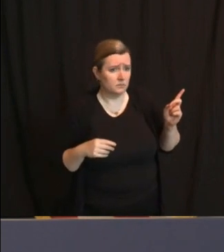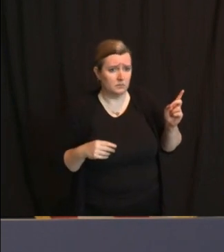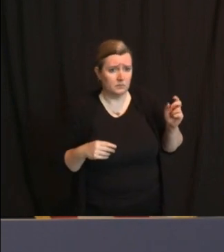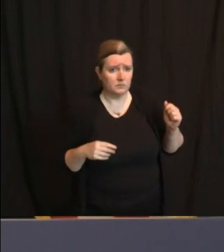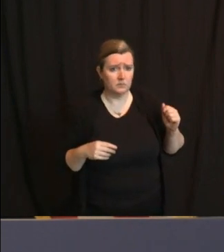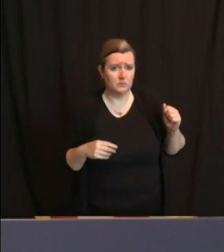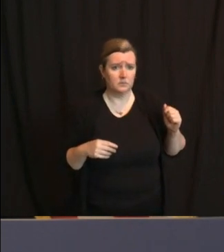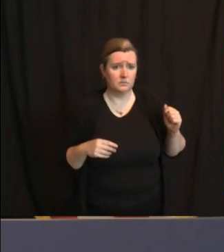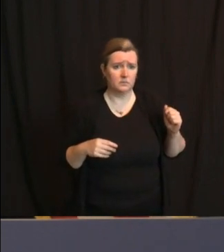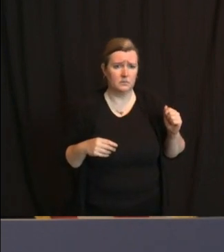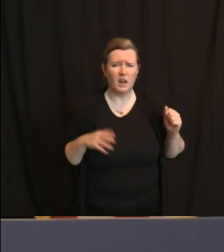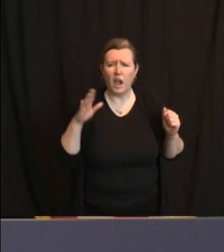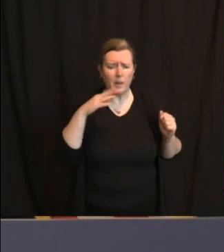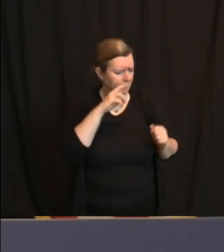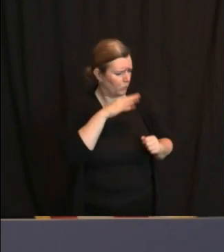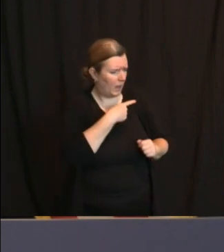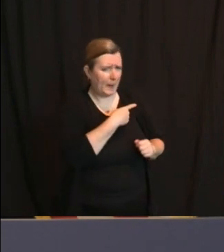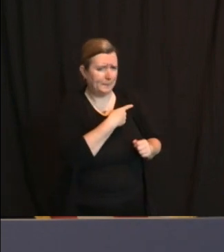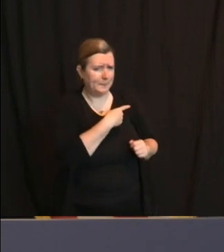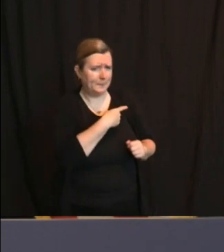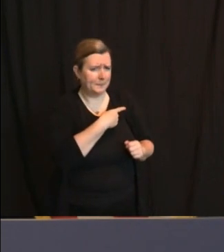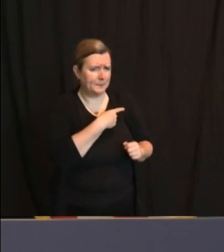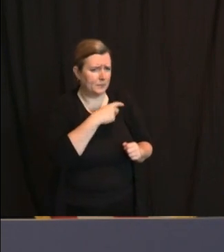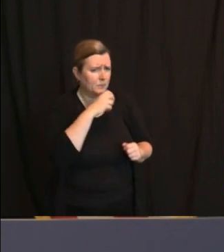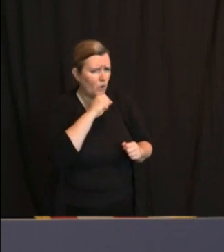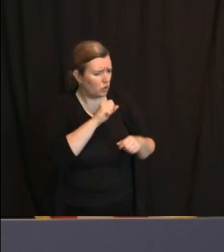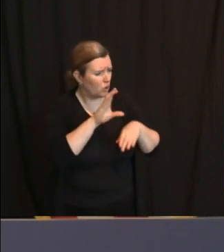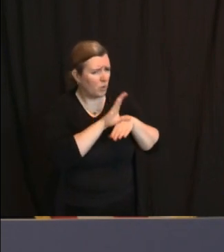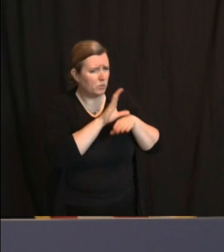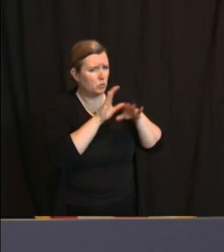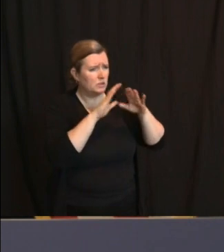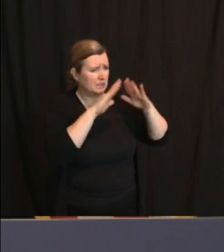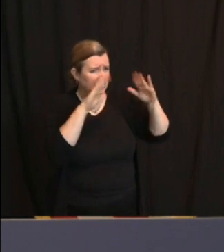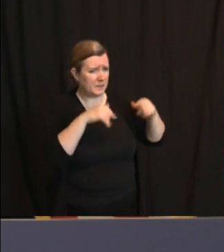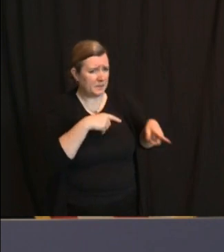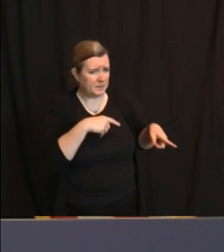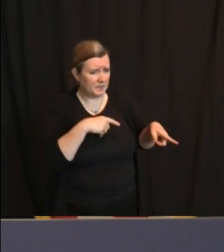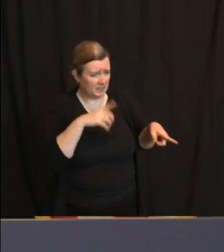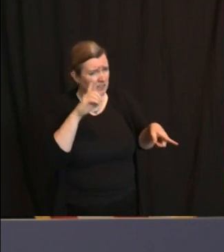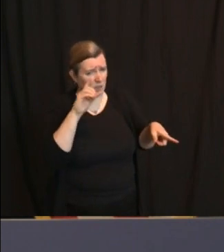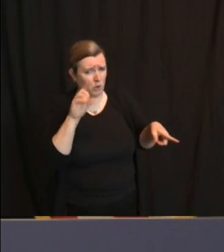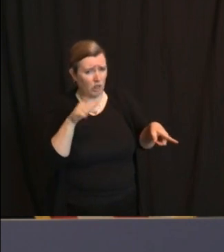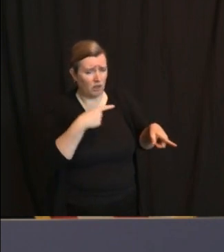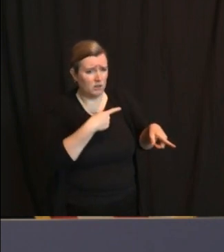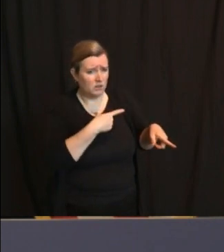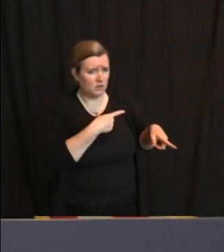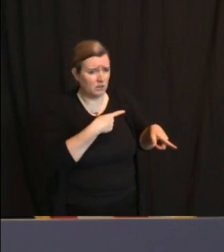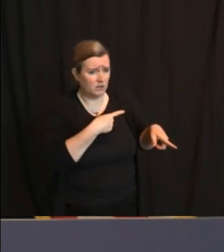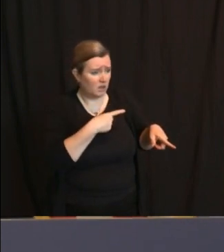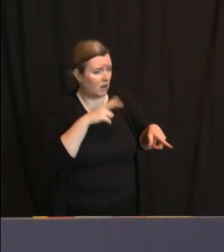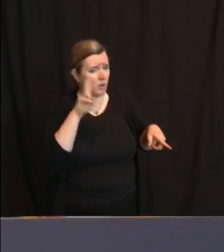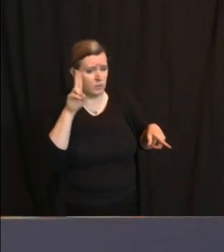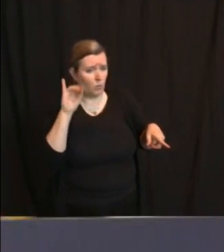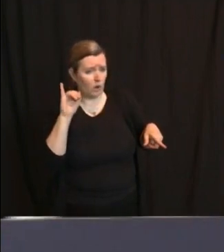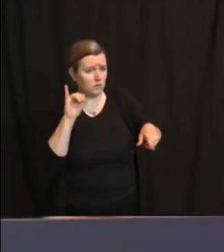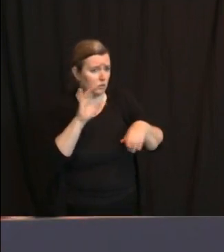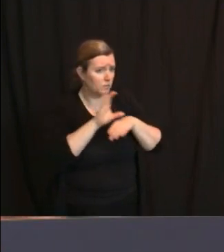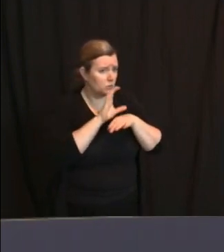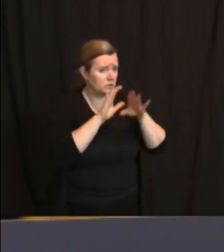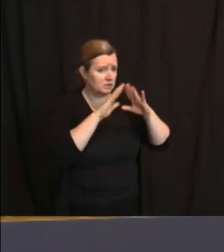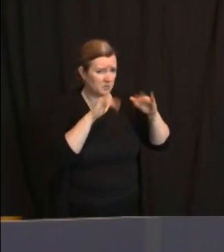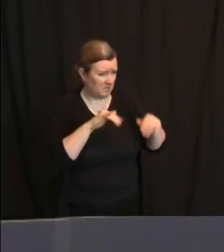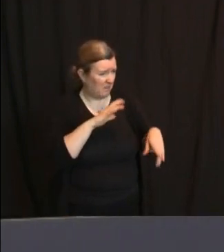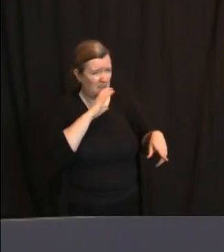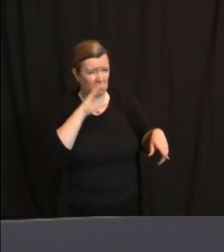got 19-year-old systems and all the anxiety that goes with that. Any comments you've got to John? Real quick, thanks,